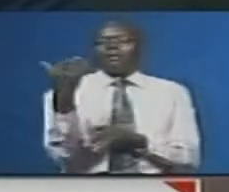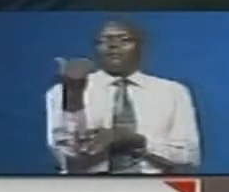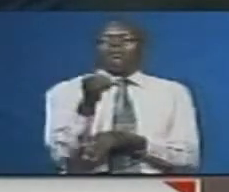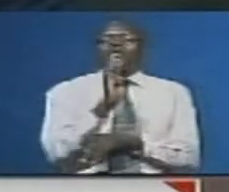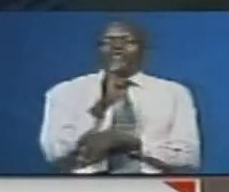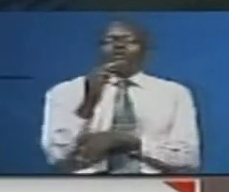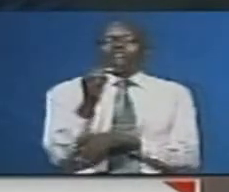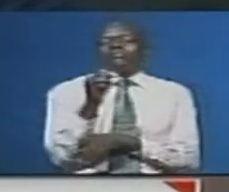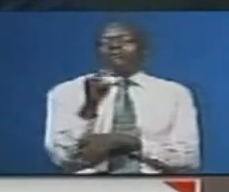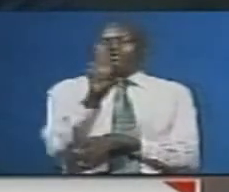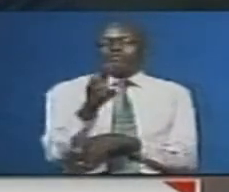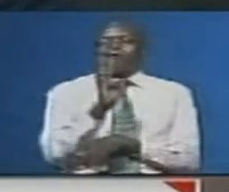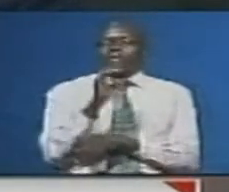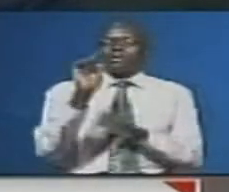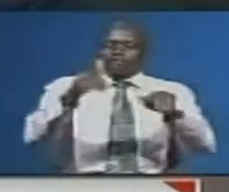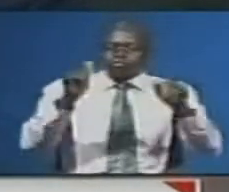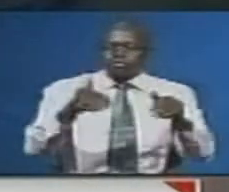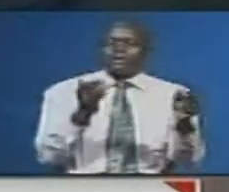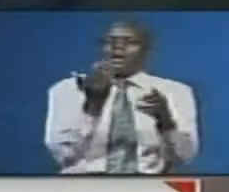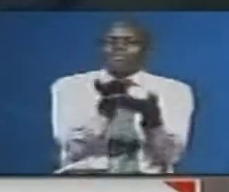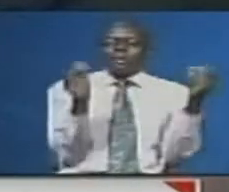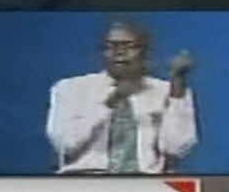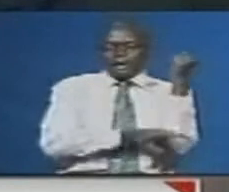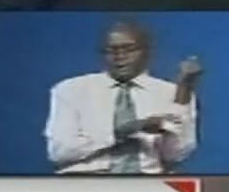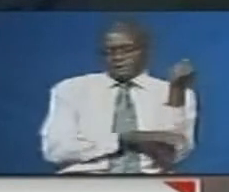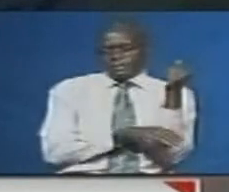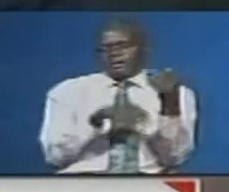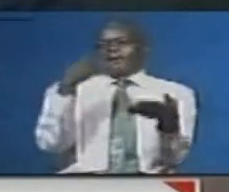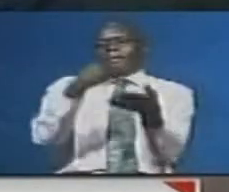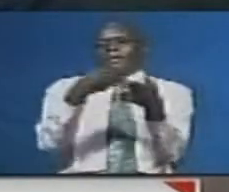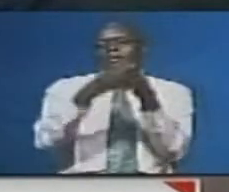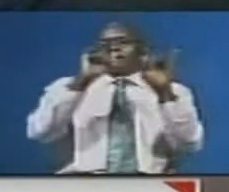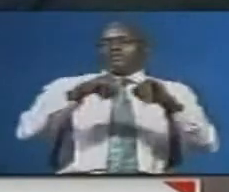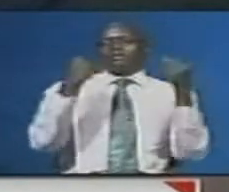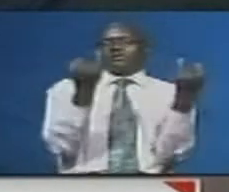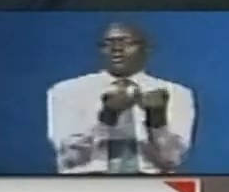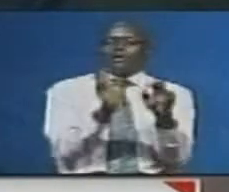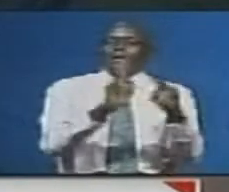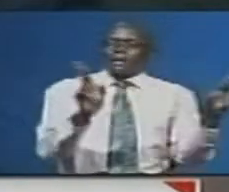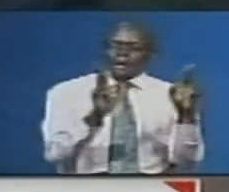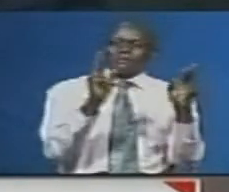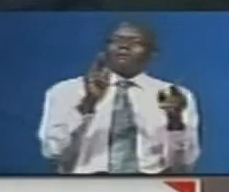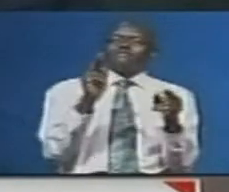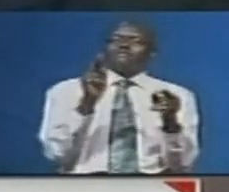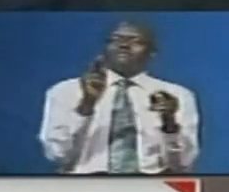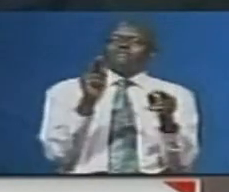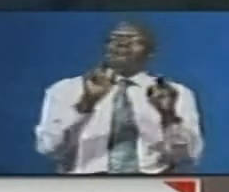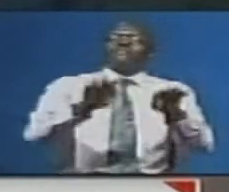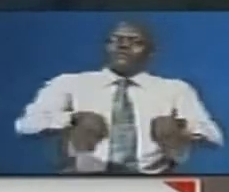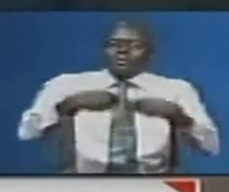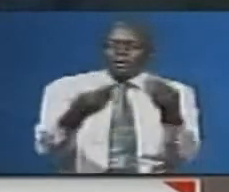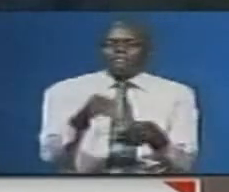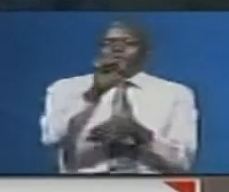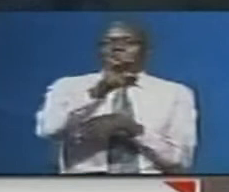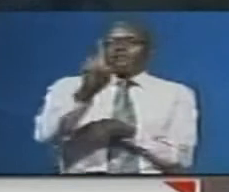agricultural transformation ventures throughout the country. The financial institutions have indicated willingness to leverage government's seed